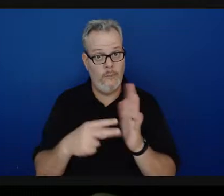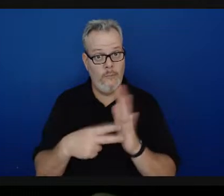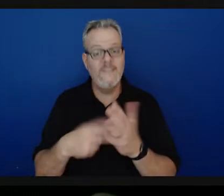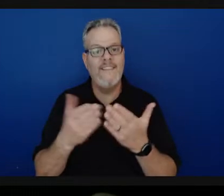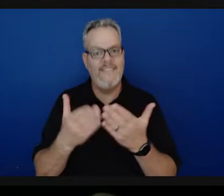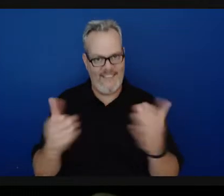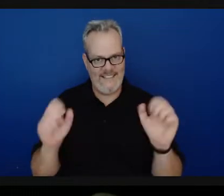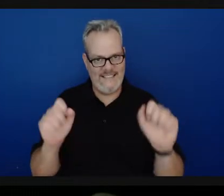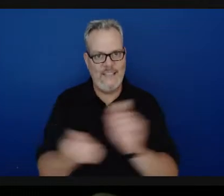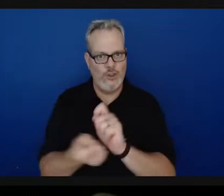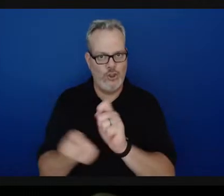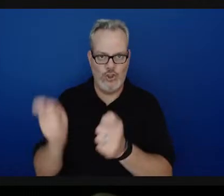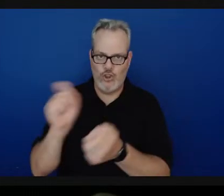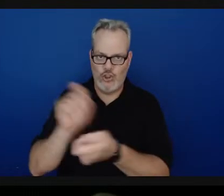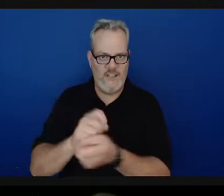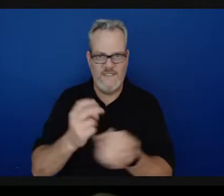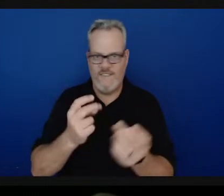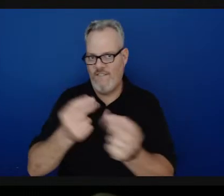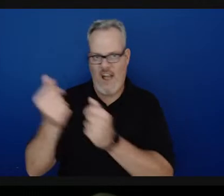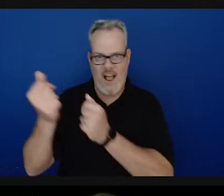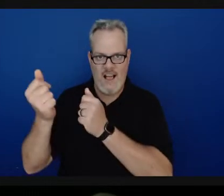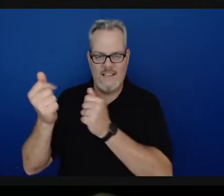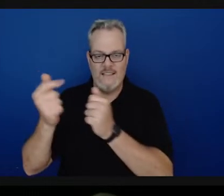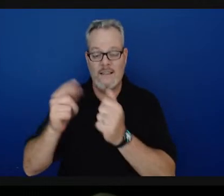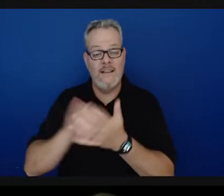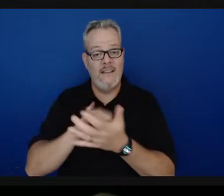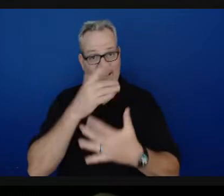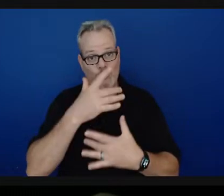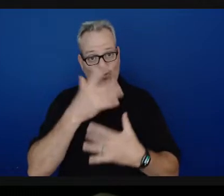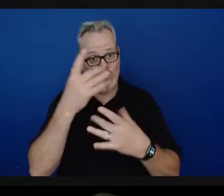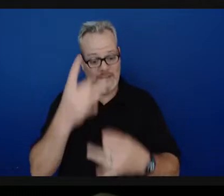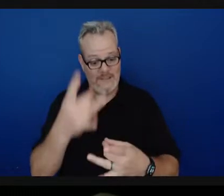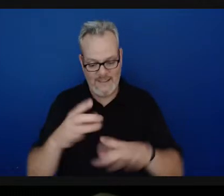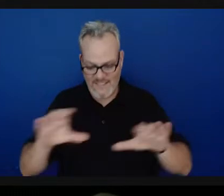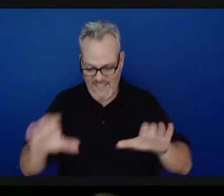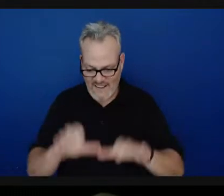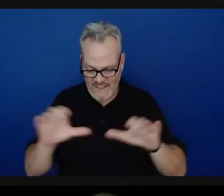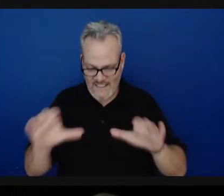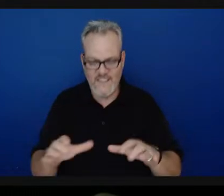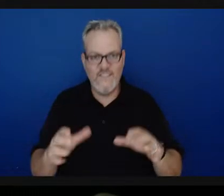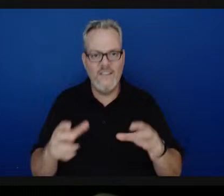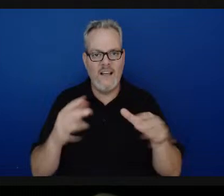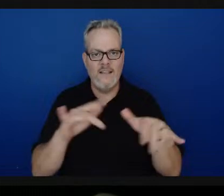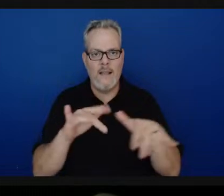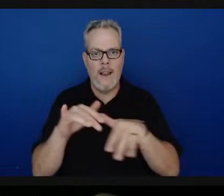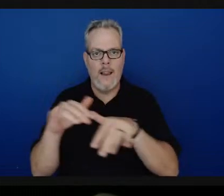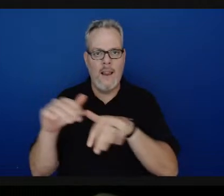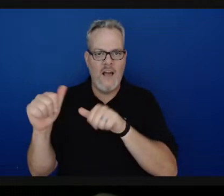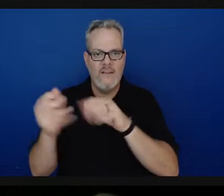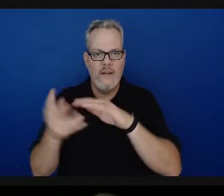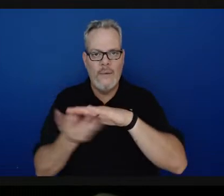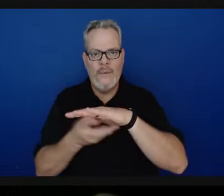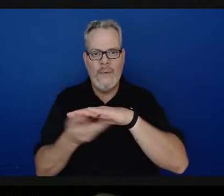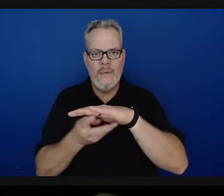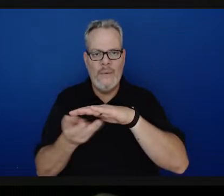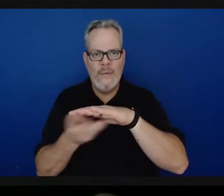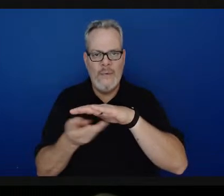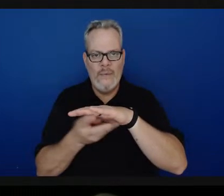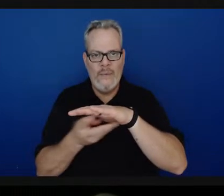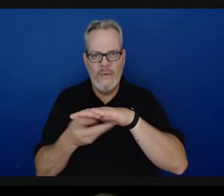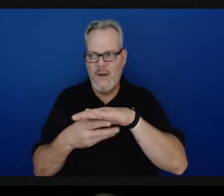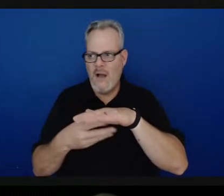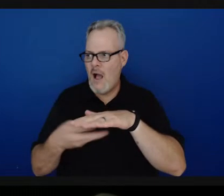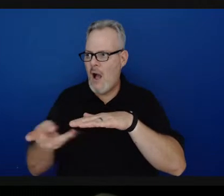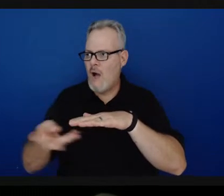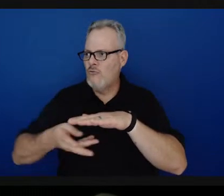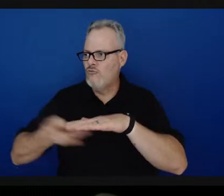quickly. And it is interesting that activity has moved out of the summit this year for the first time since 2018.